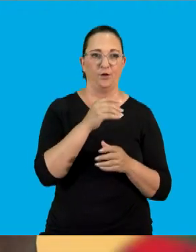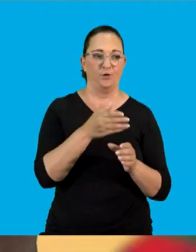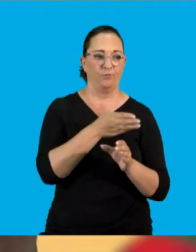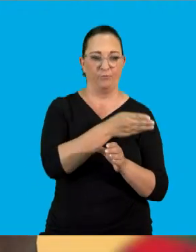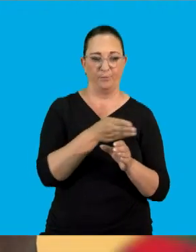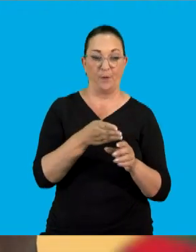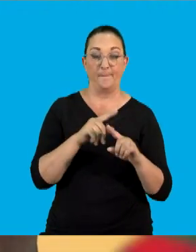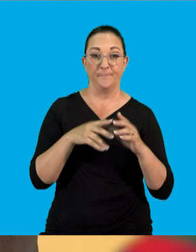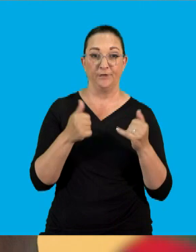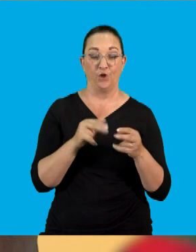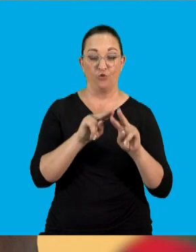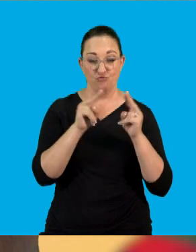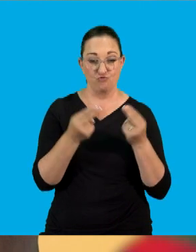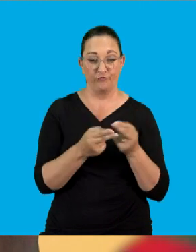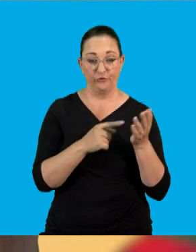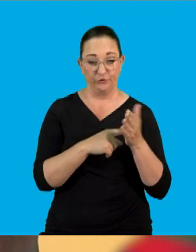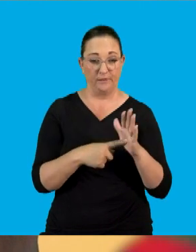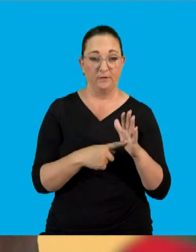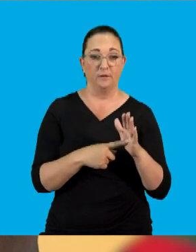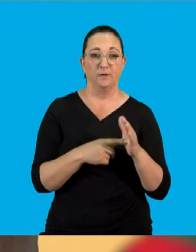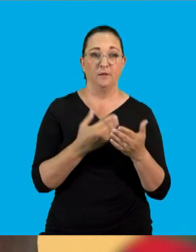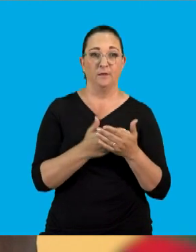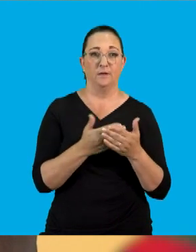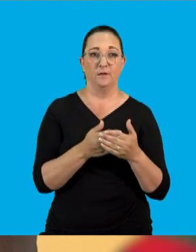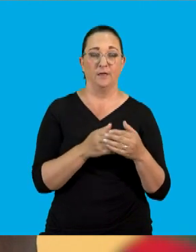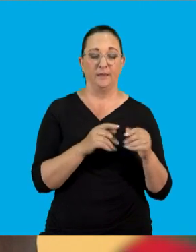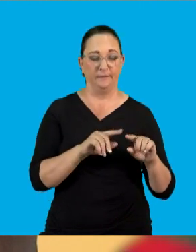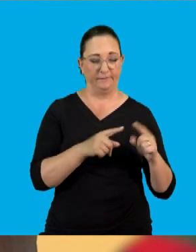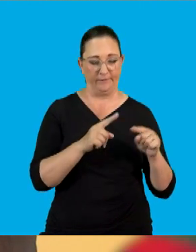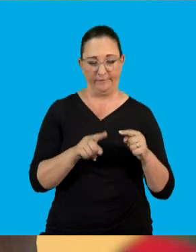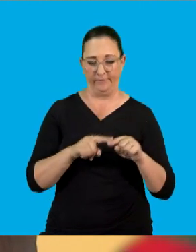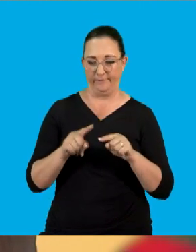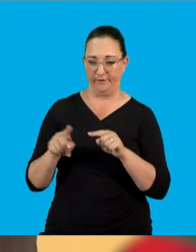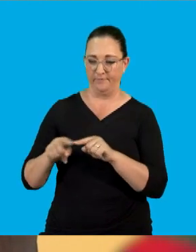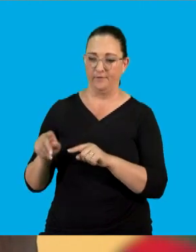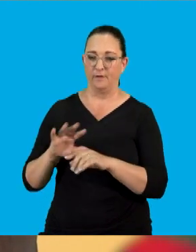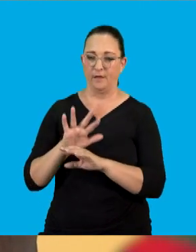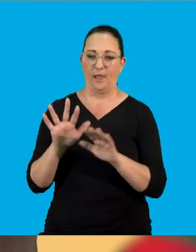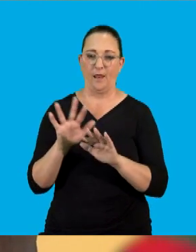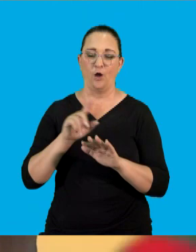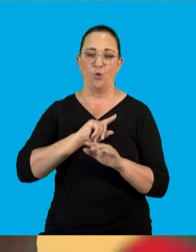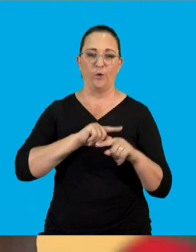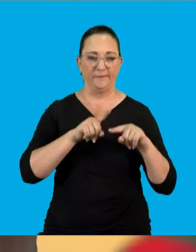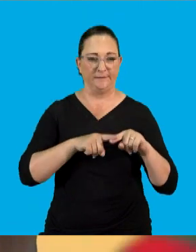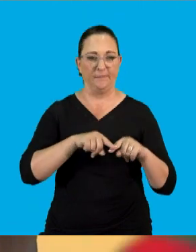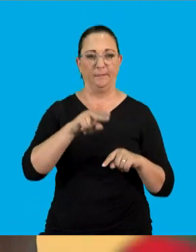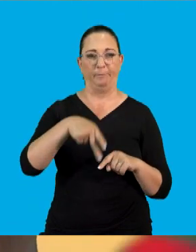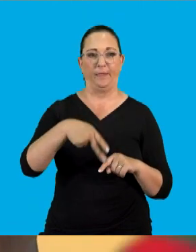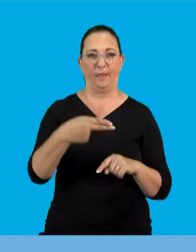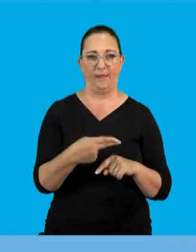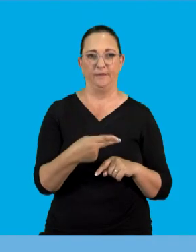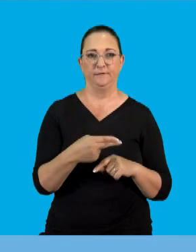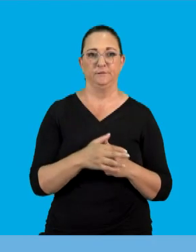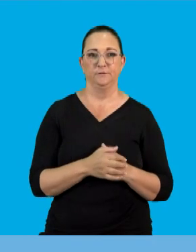the pH scale. Whereas with the universal indicator, it can change into a range of colors depending on the pH of the solution. As you